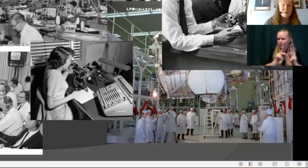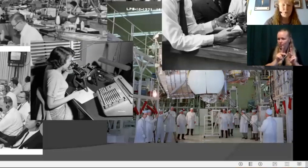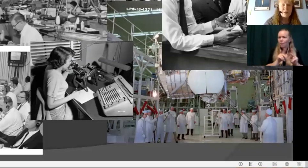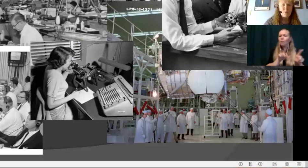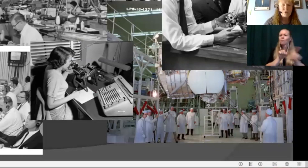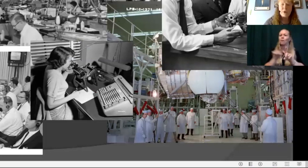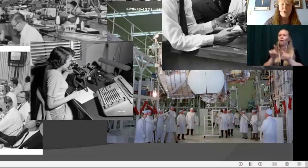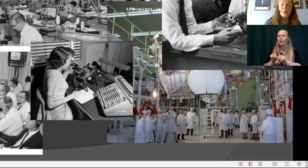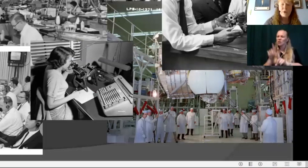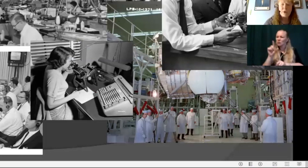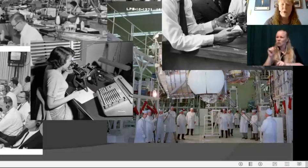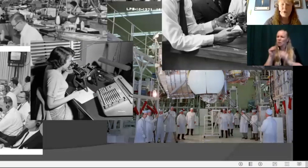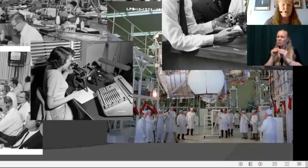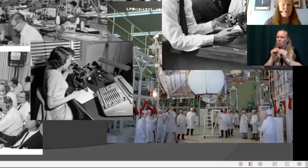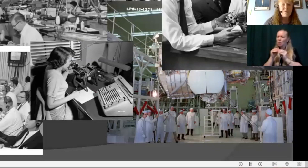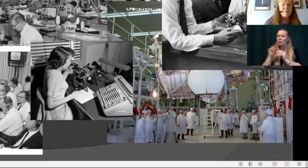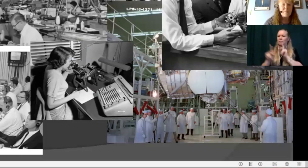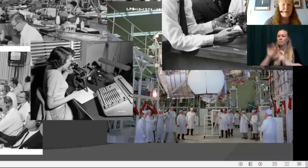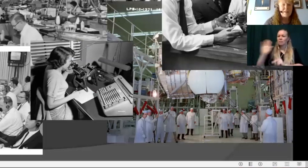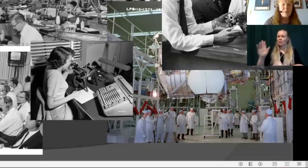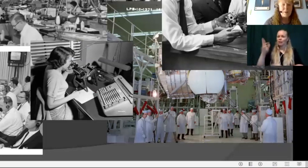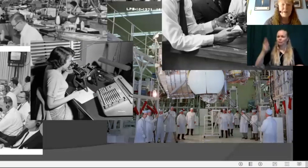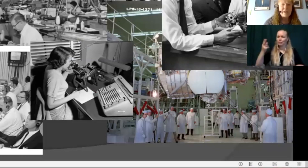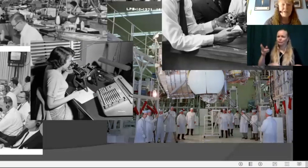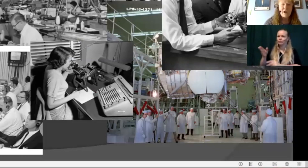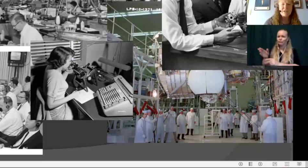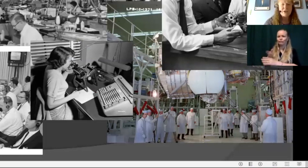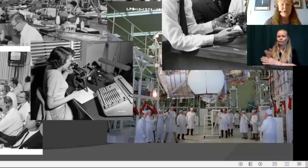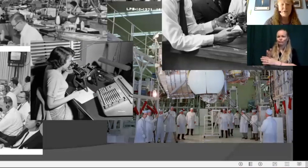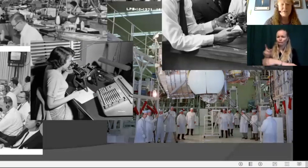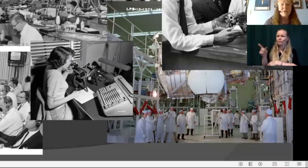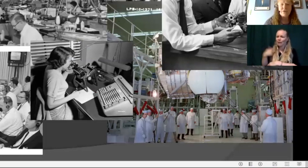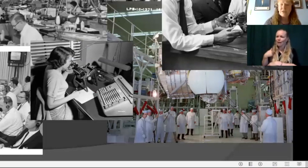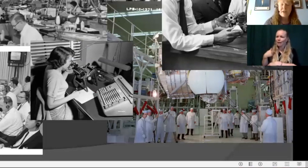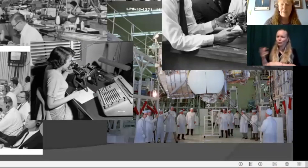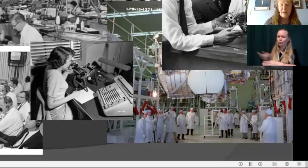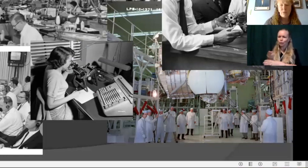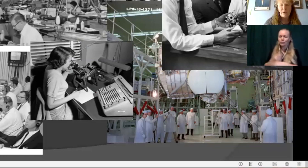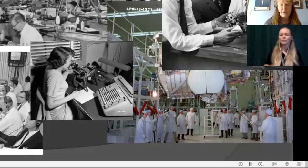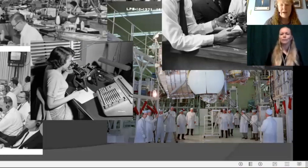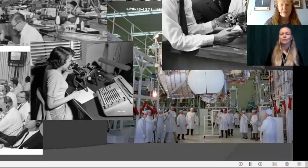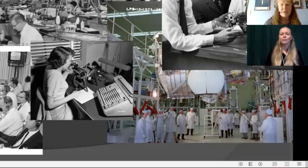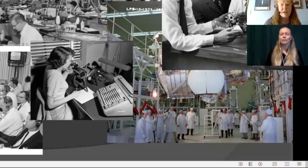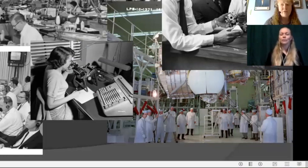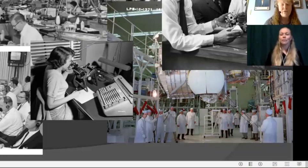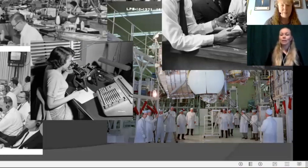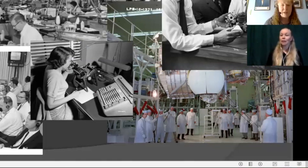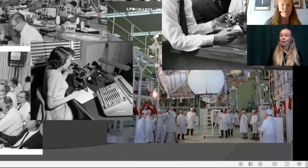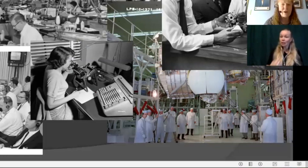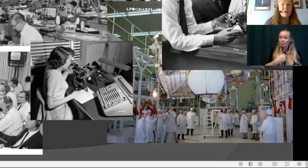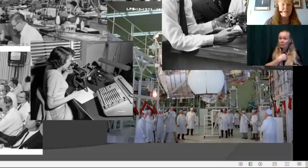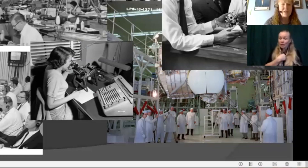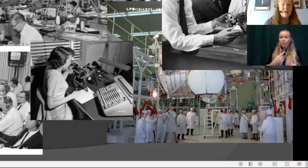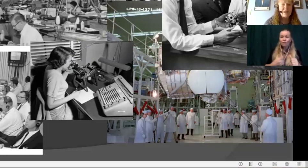of about 20 more. So for many of the people that I talked to, this was the first time that anyone outside of family